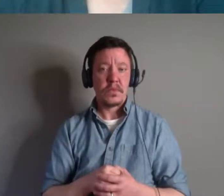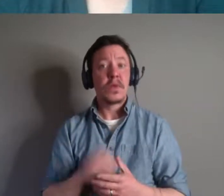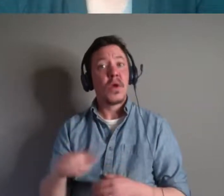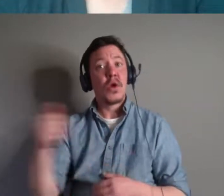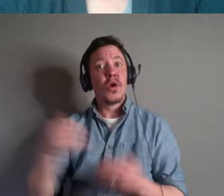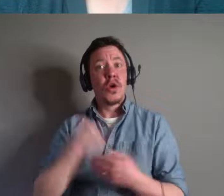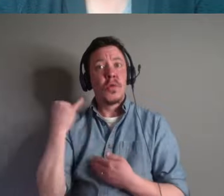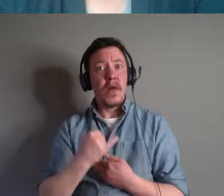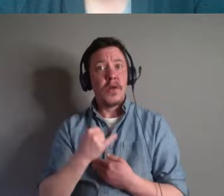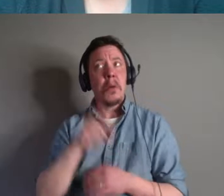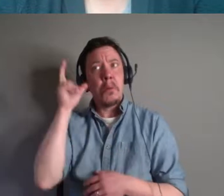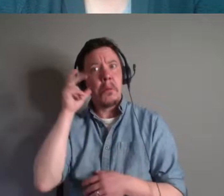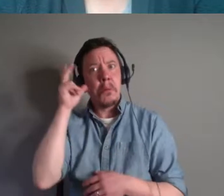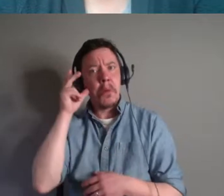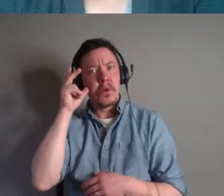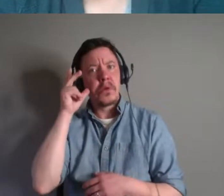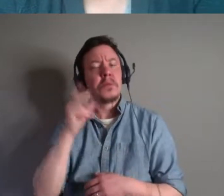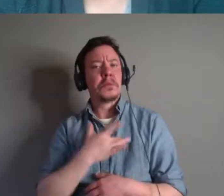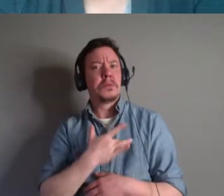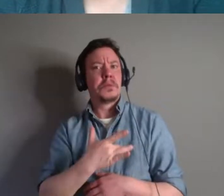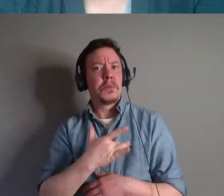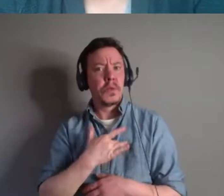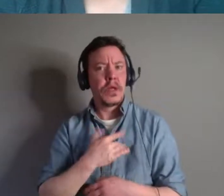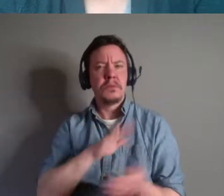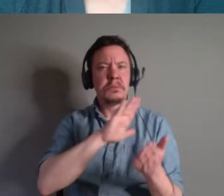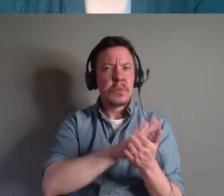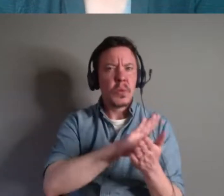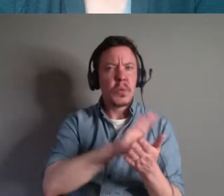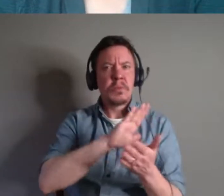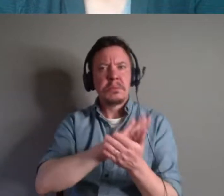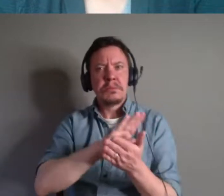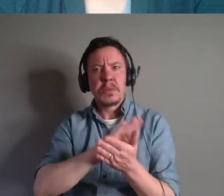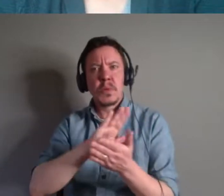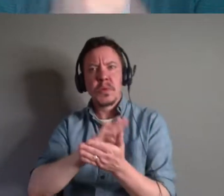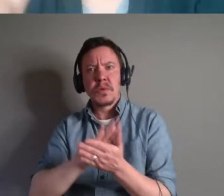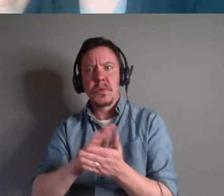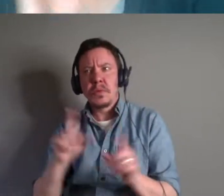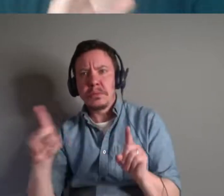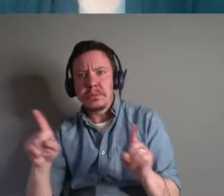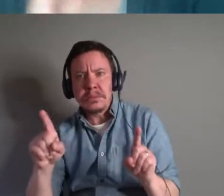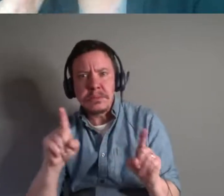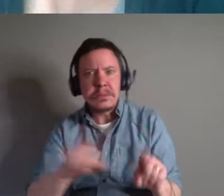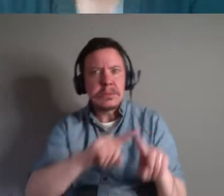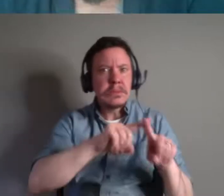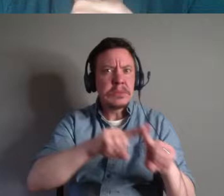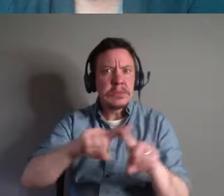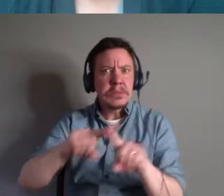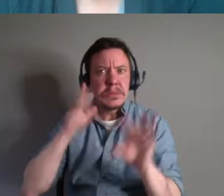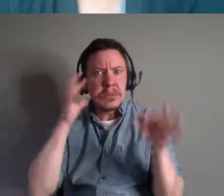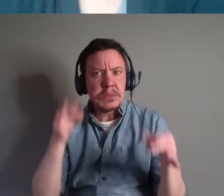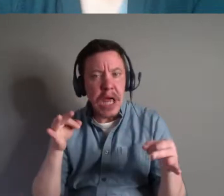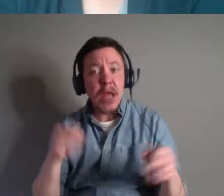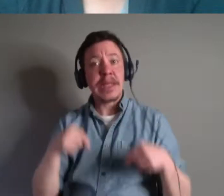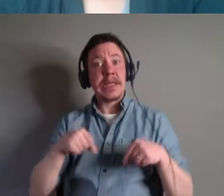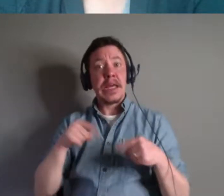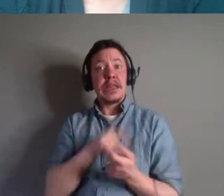at least I've heard that's, I think school by school decision, but I will say for this particular